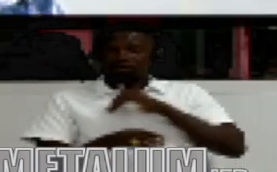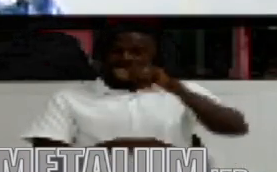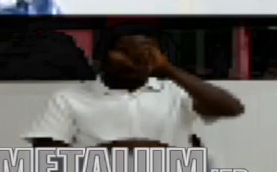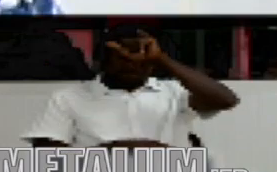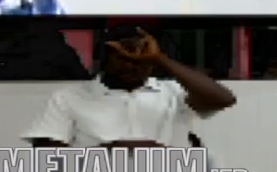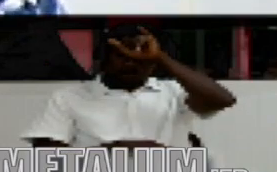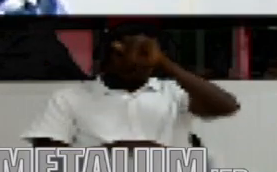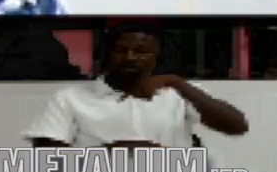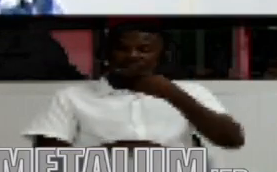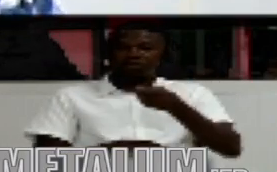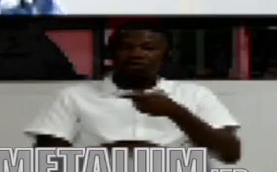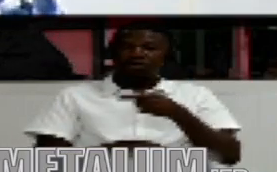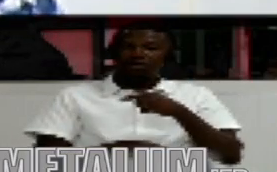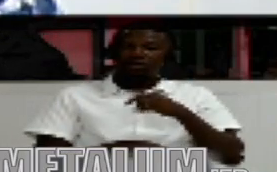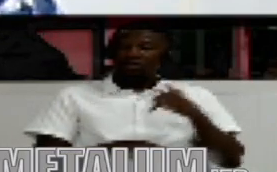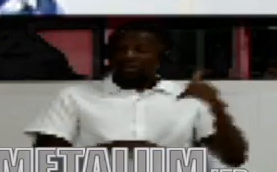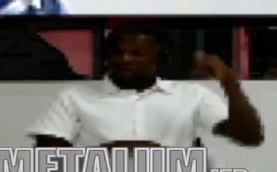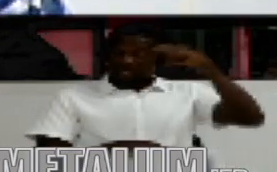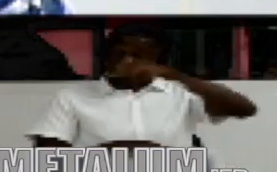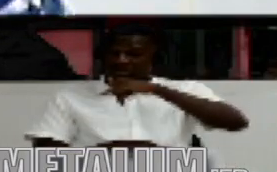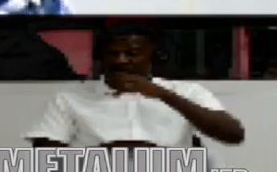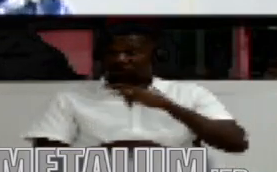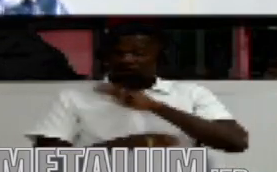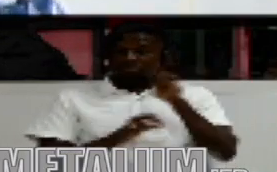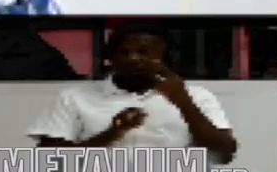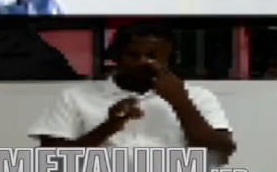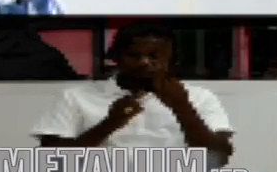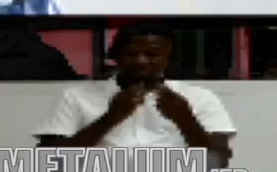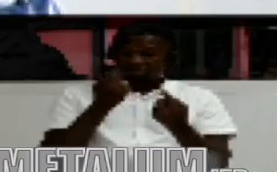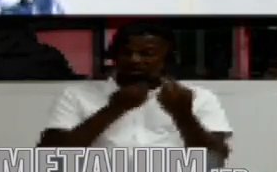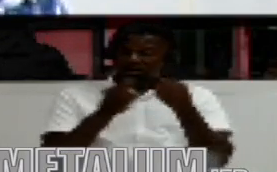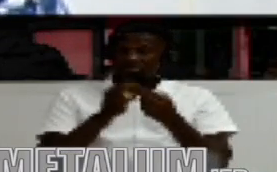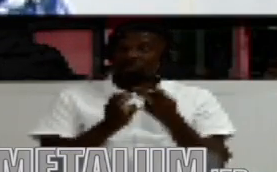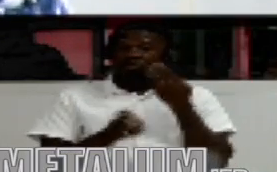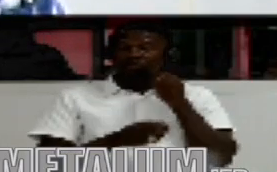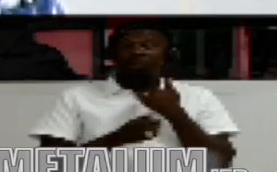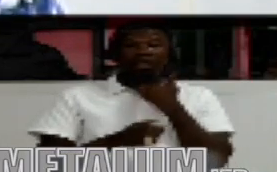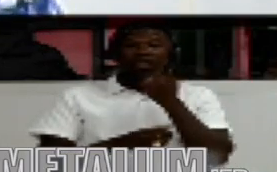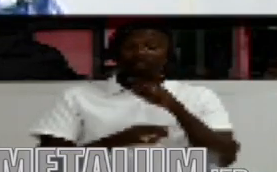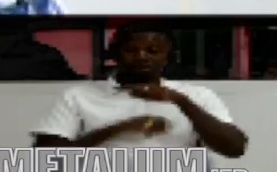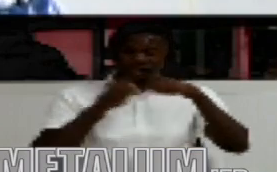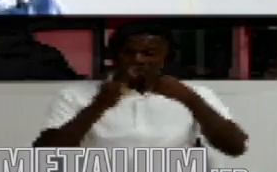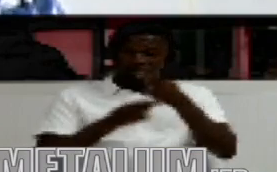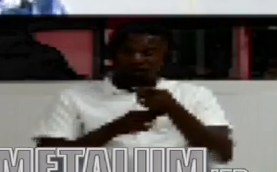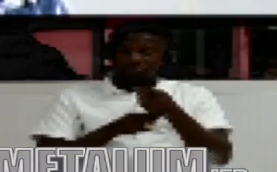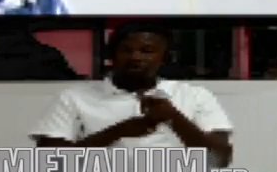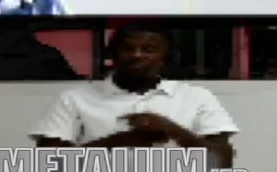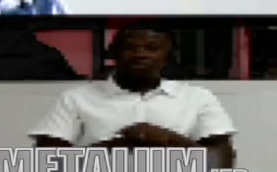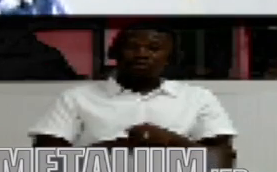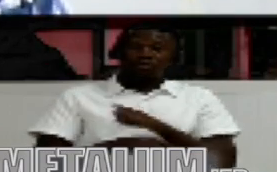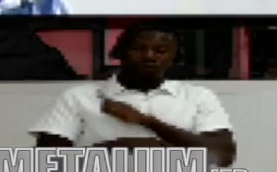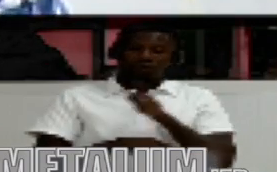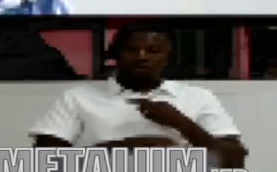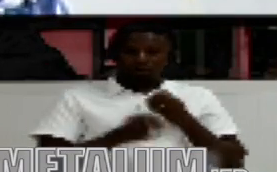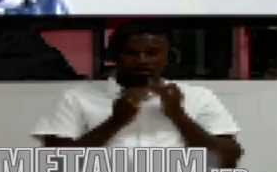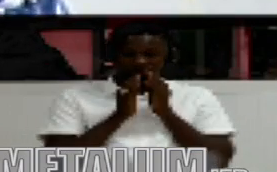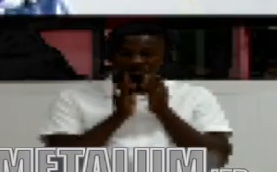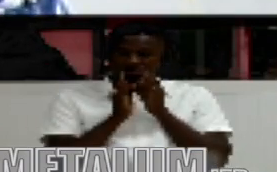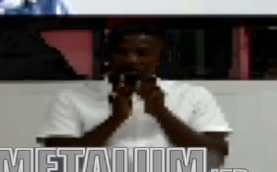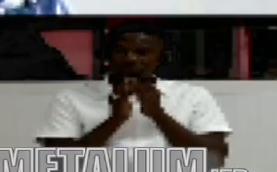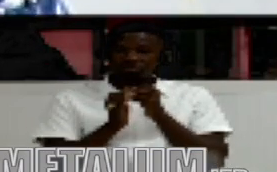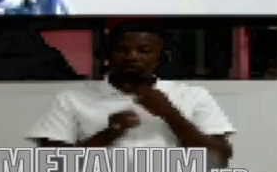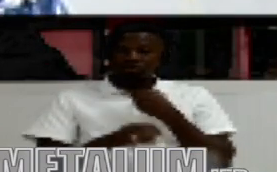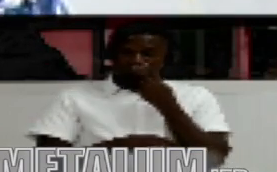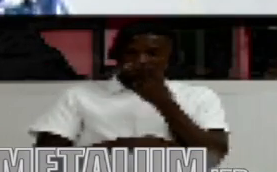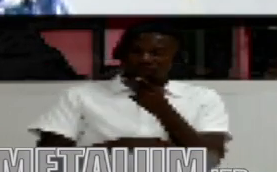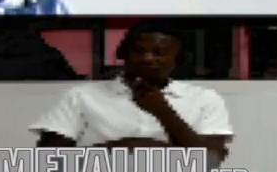from the aircraft, we could not see it again. When we asked about it, we were told, you